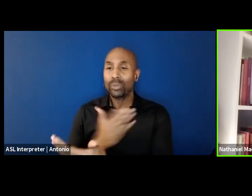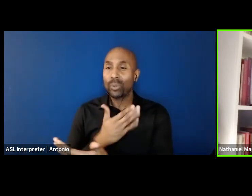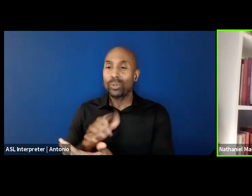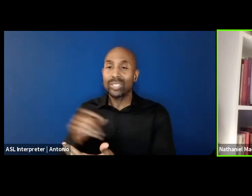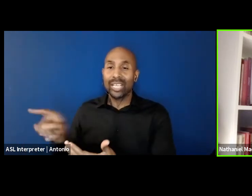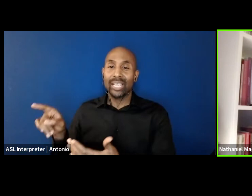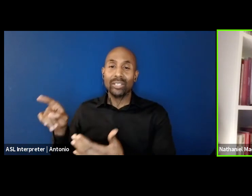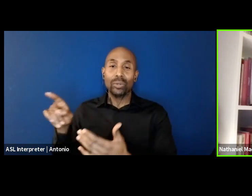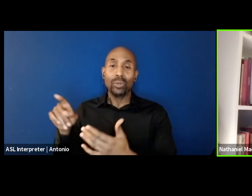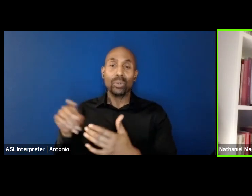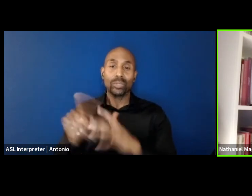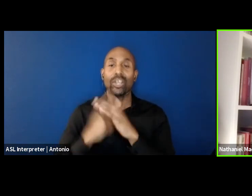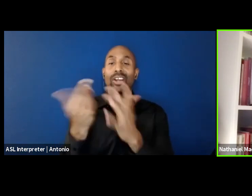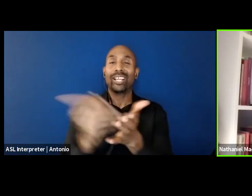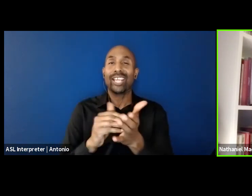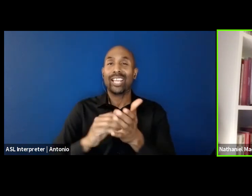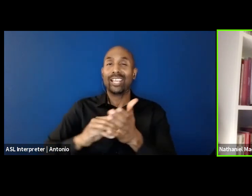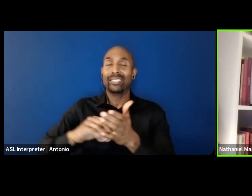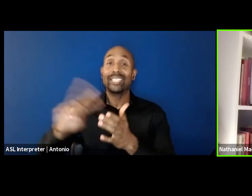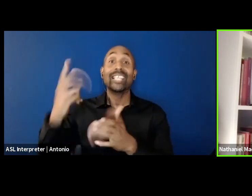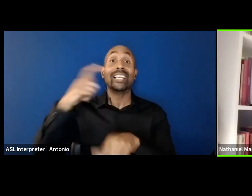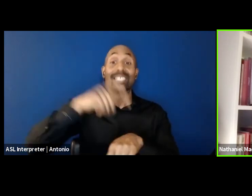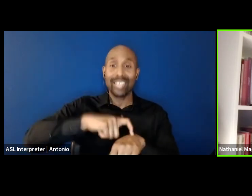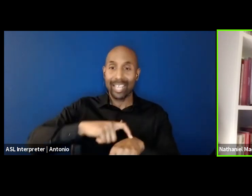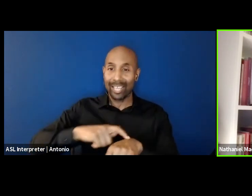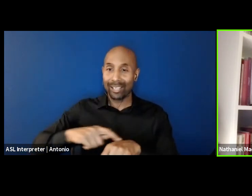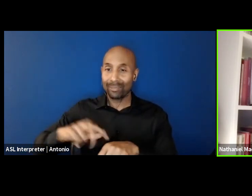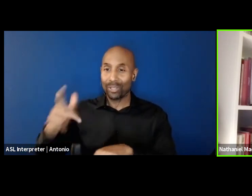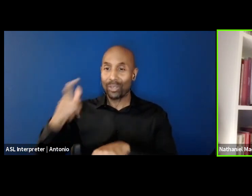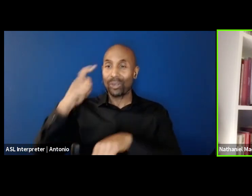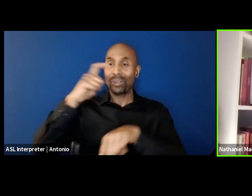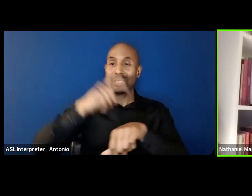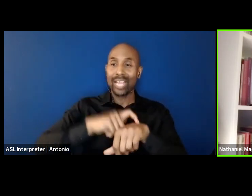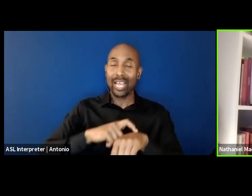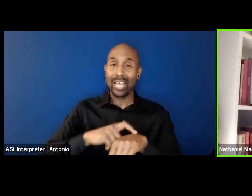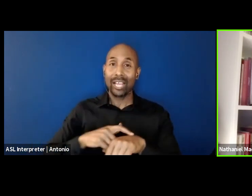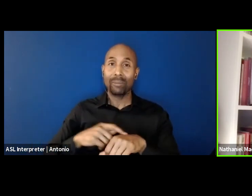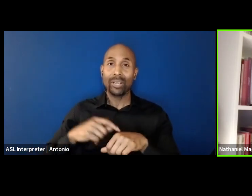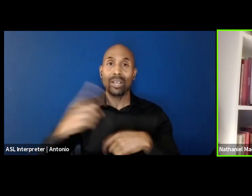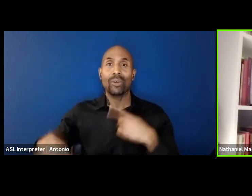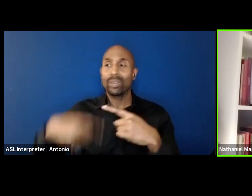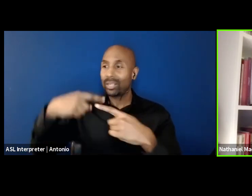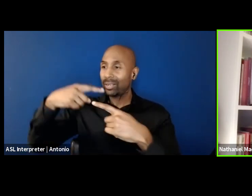third. The return was aloof itself.